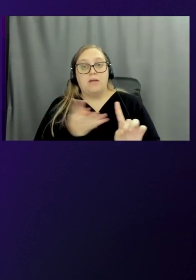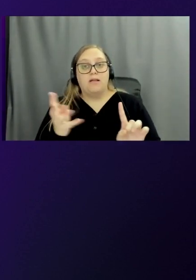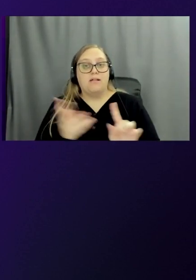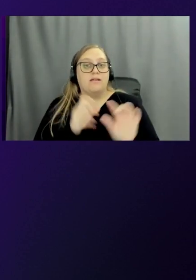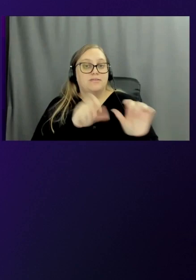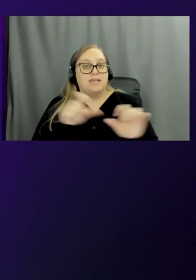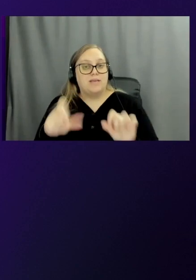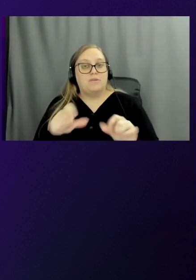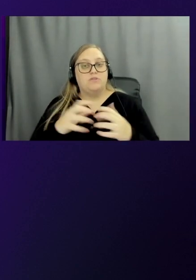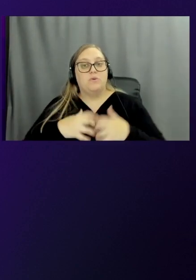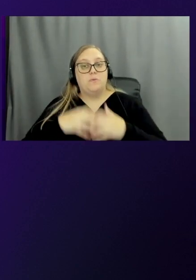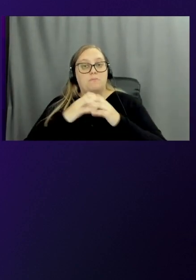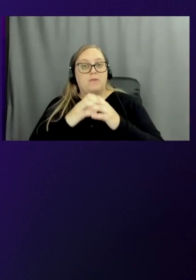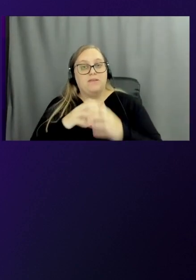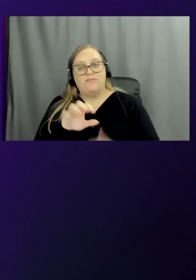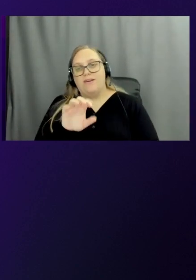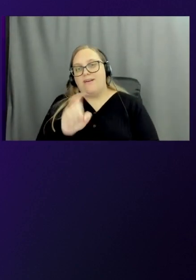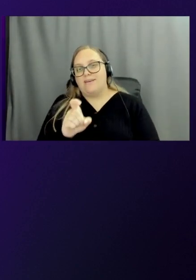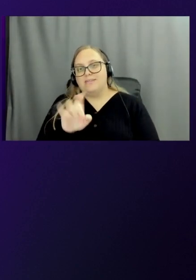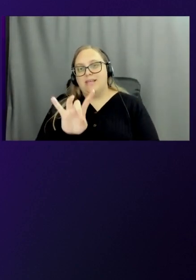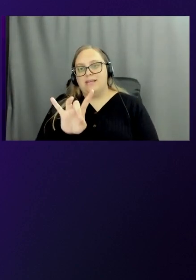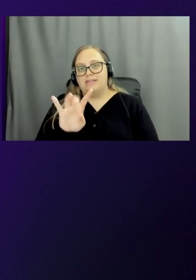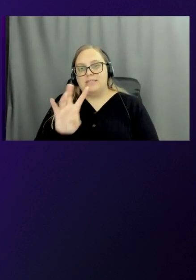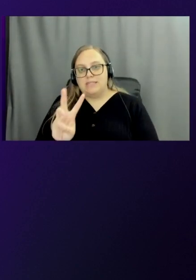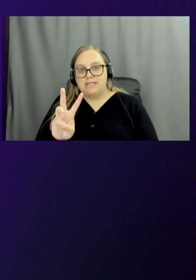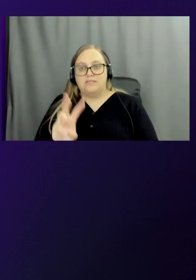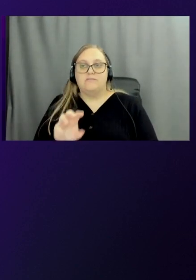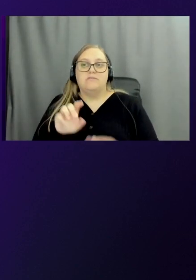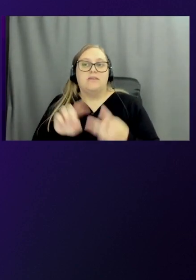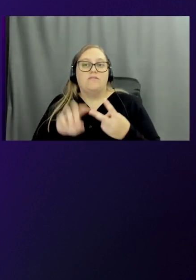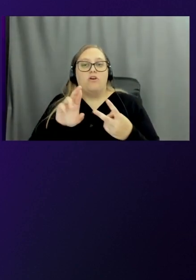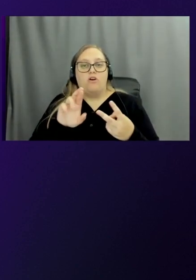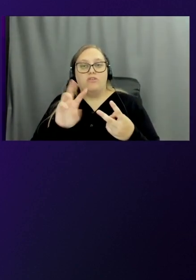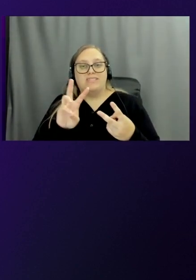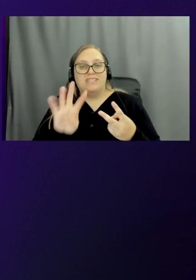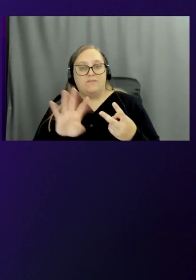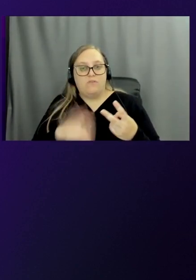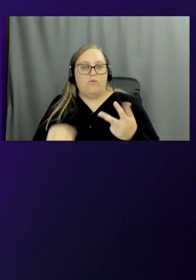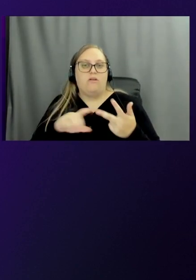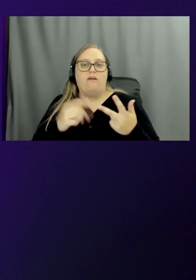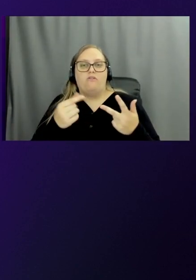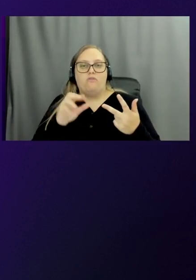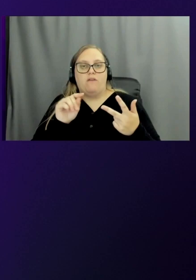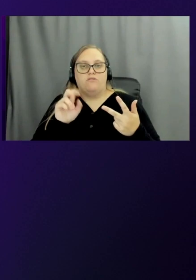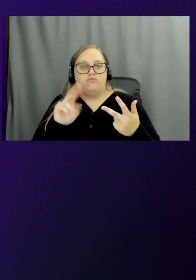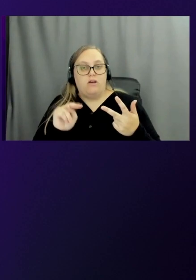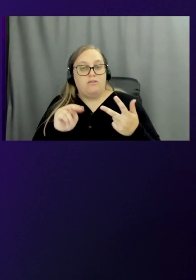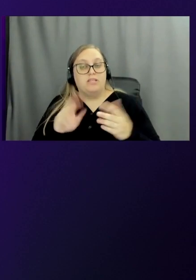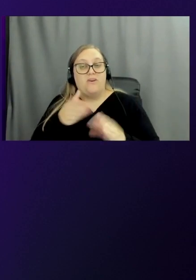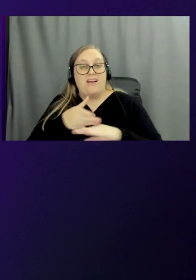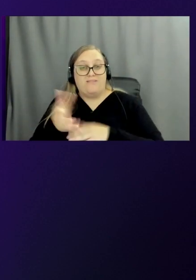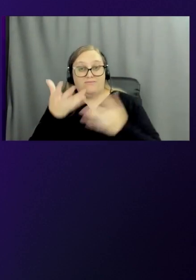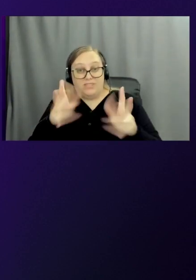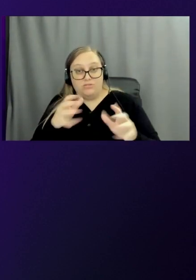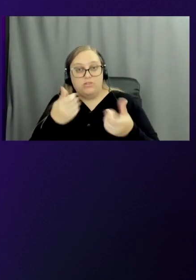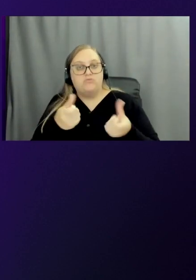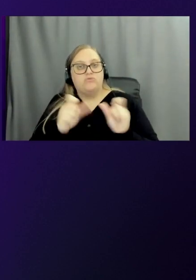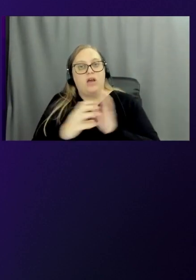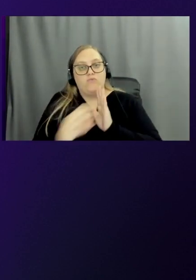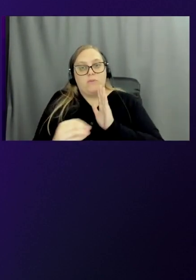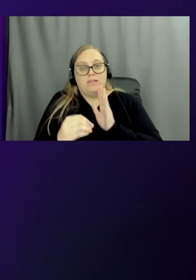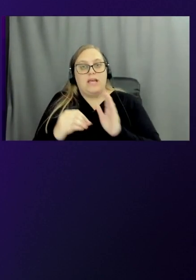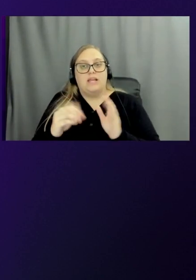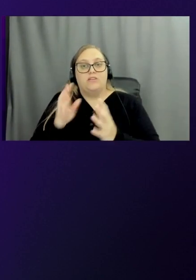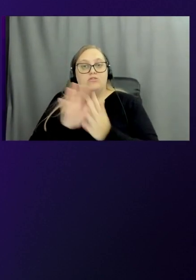only x86, but also for ARM64 or Graviton. And after this, they tried replicating their production traffic that they were seeing